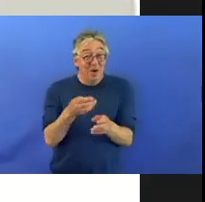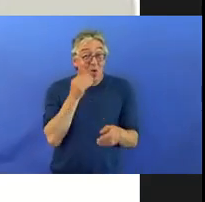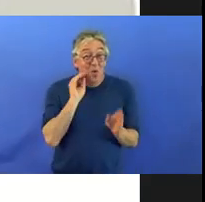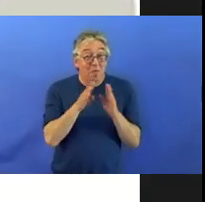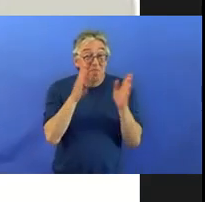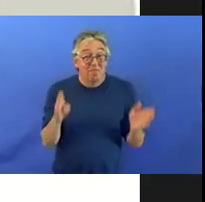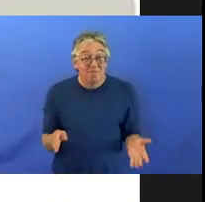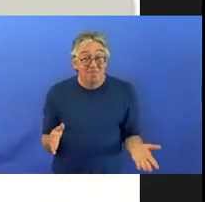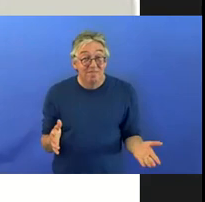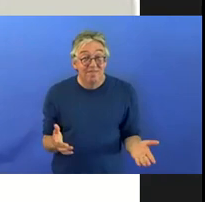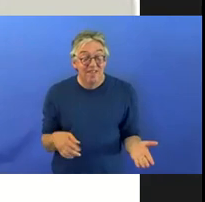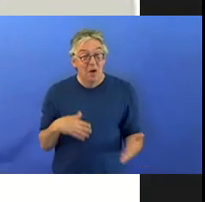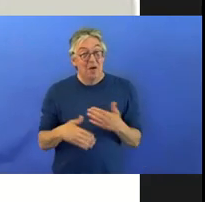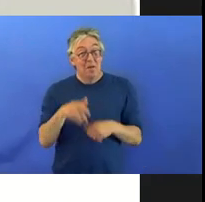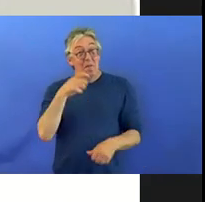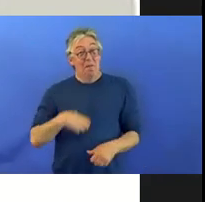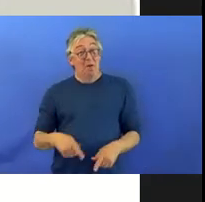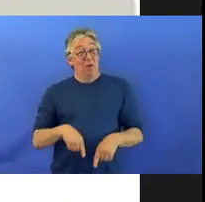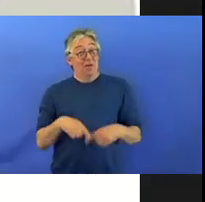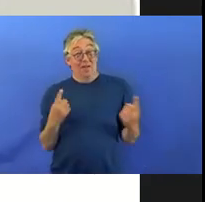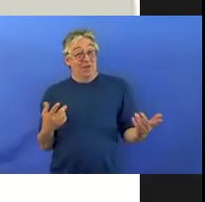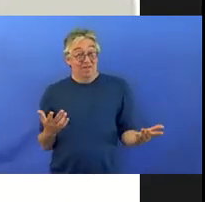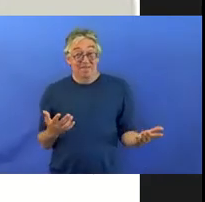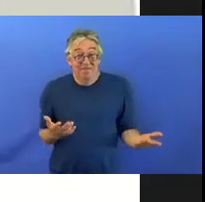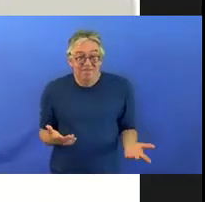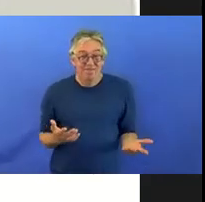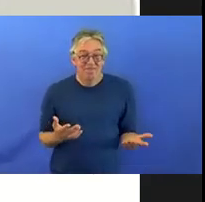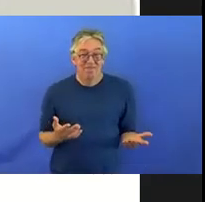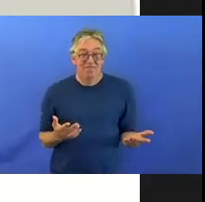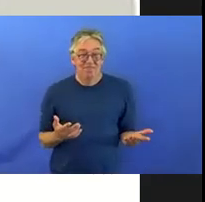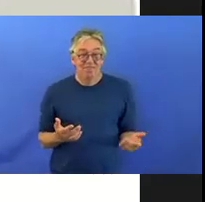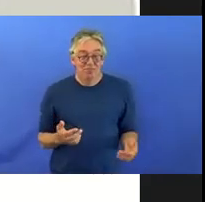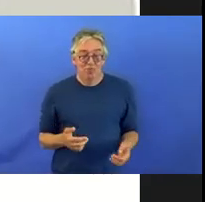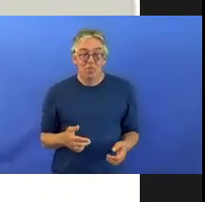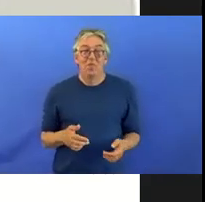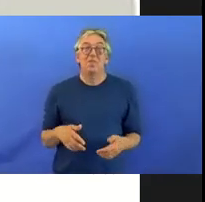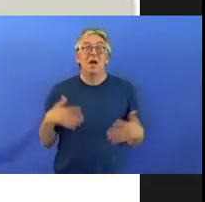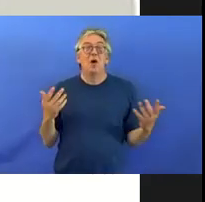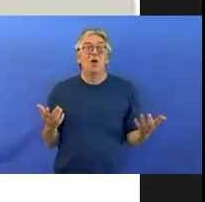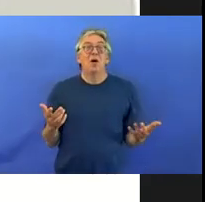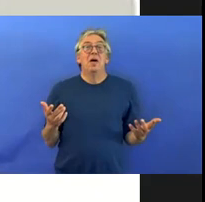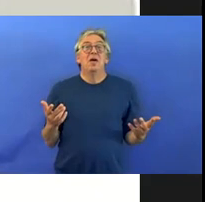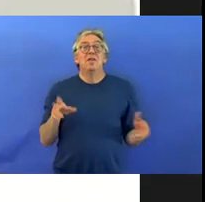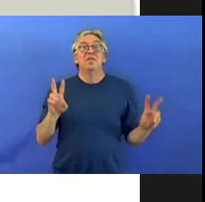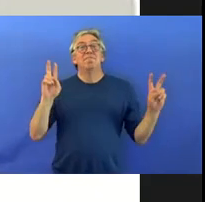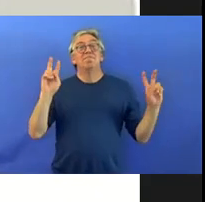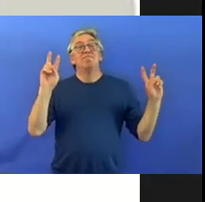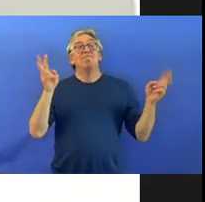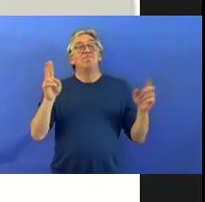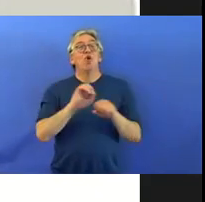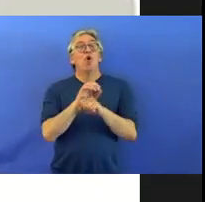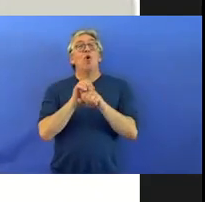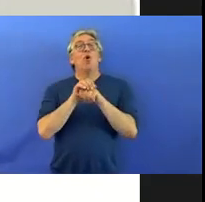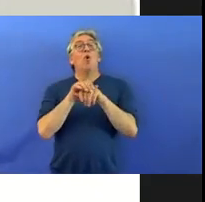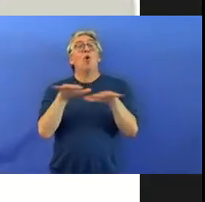We don't have to, everyone don't have to make the socialization. It's an anti-socialization, the